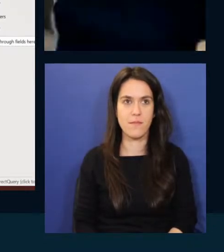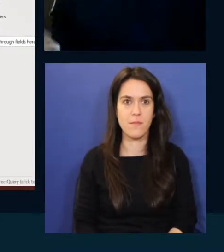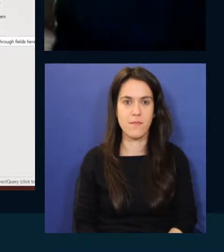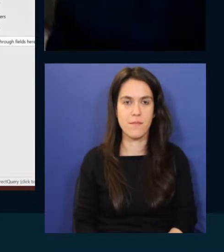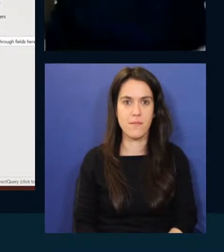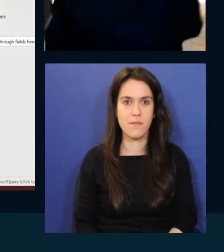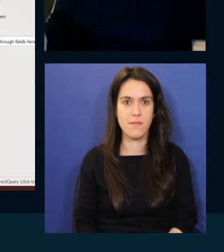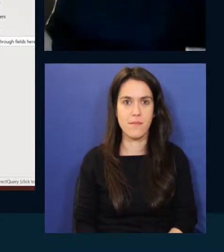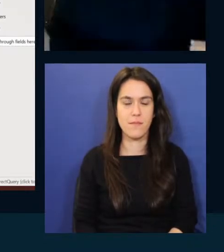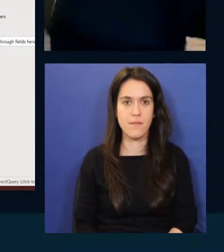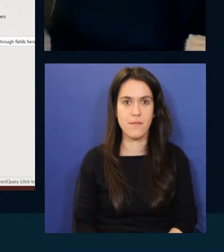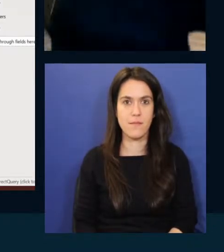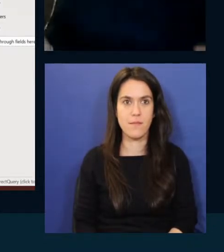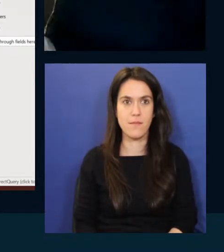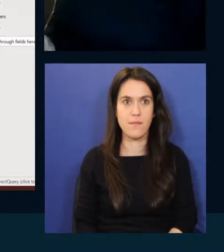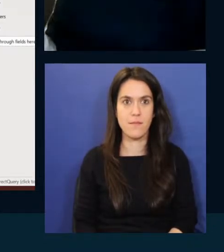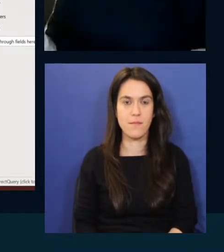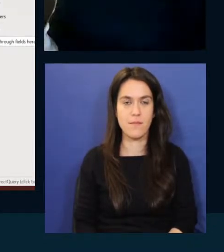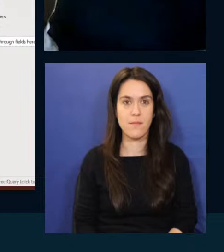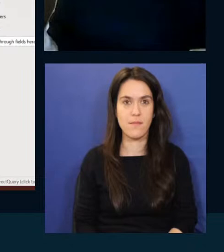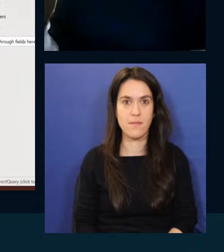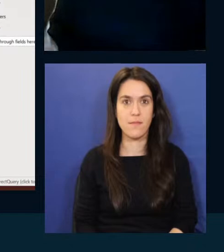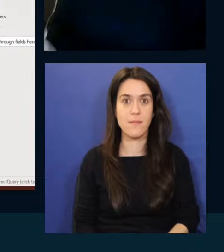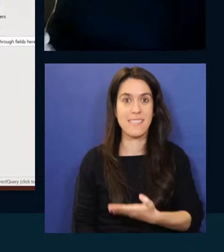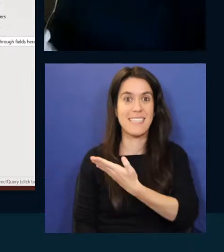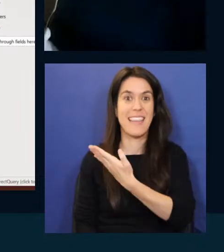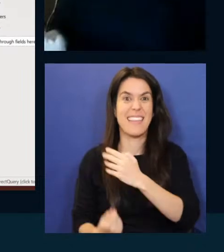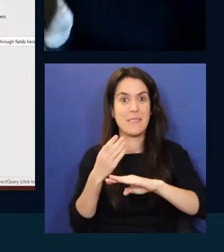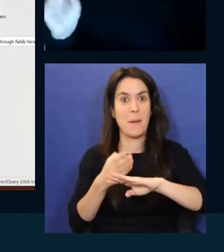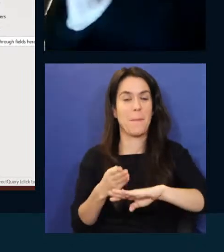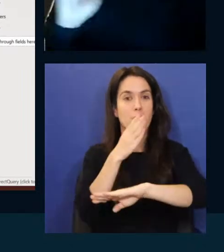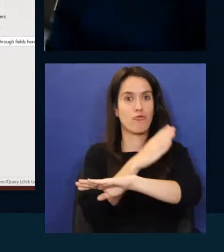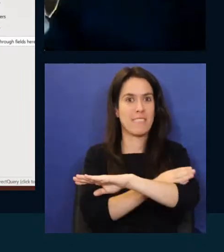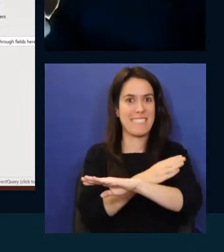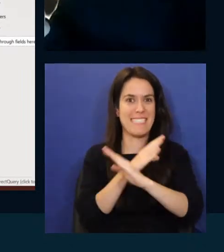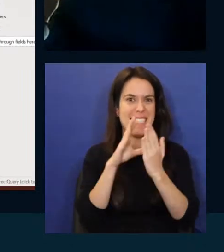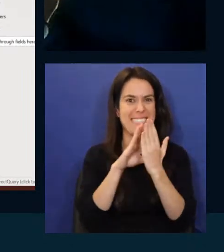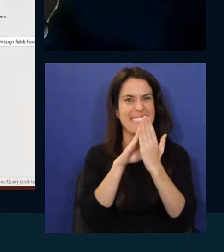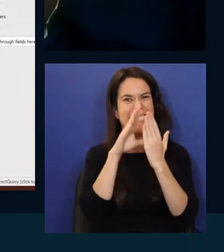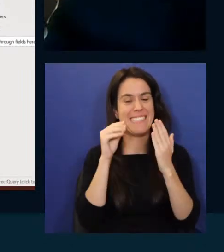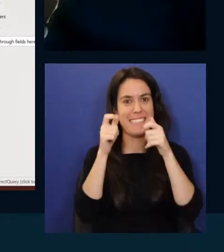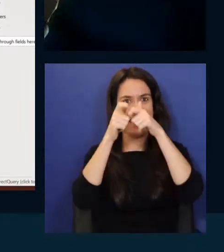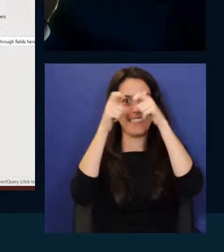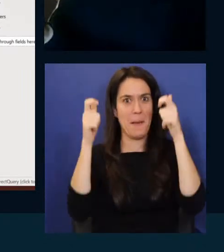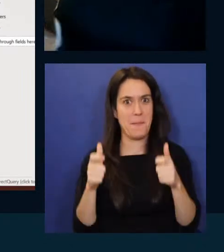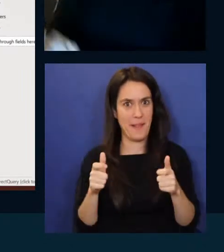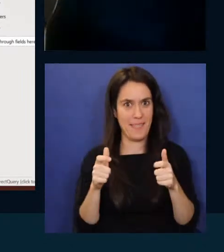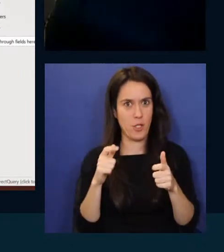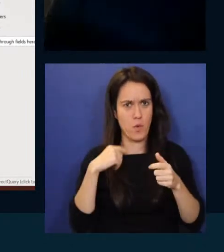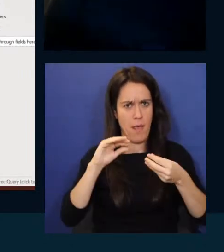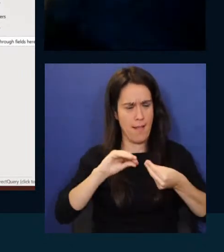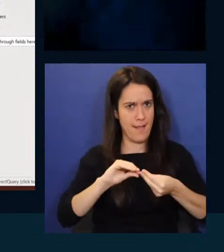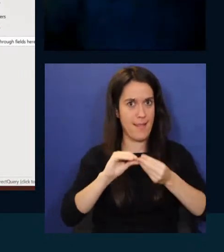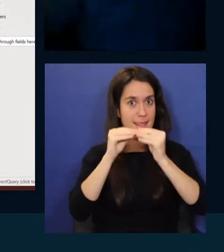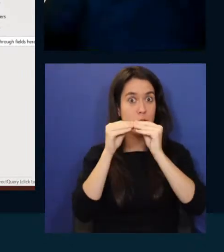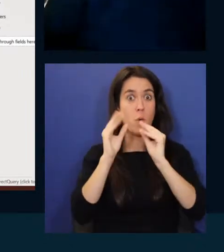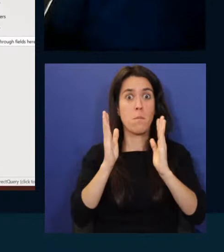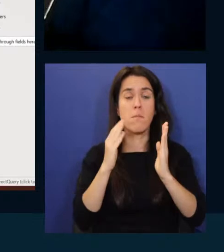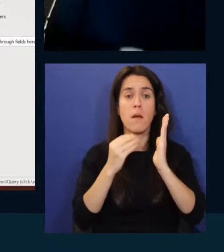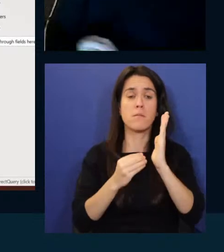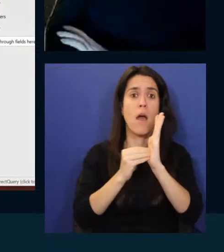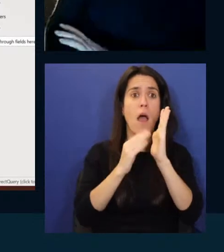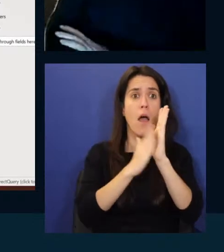So this is a pre-made template that you can spin up. The only thing you need to add in there is your tenant